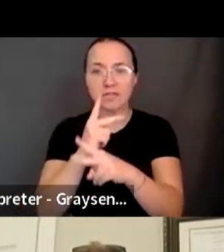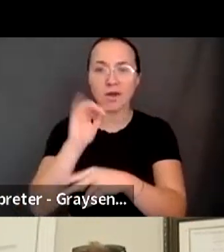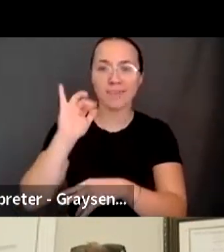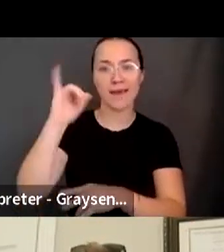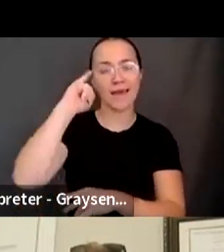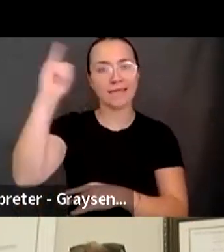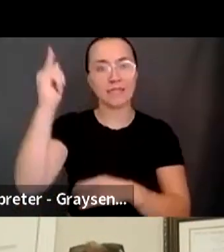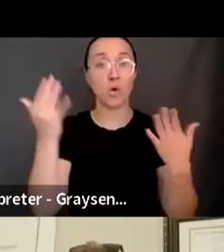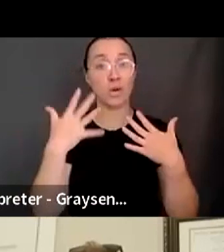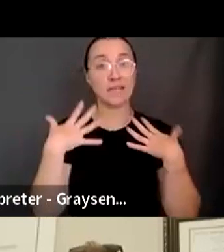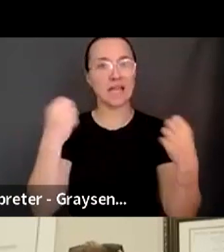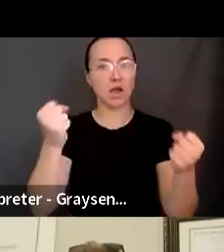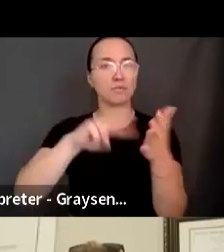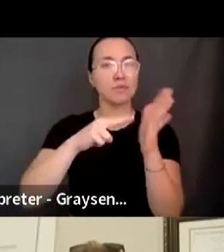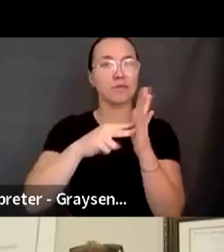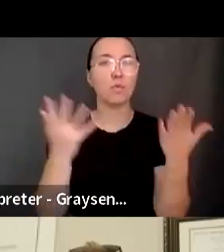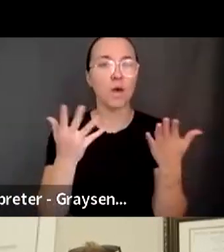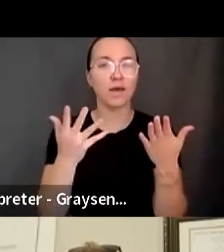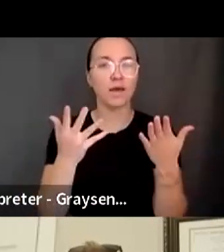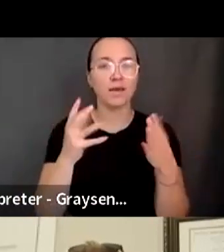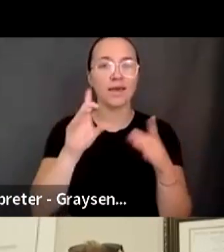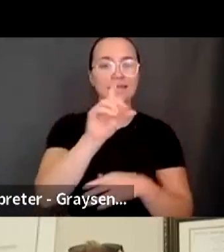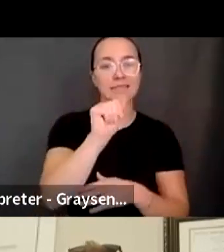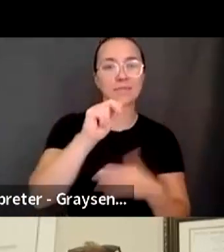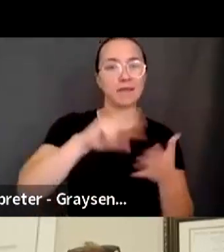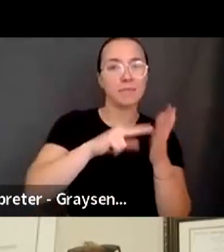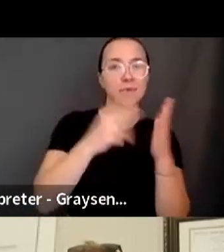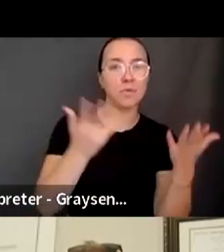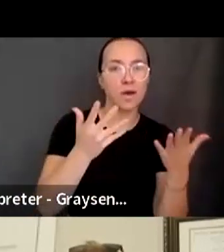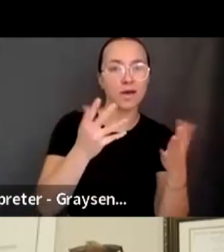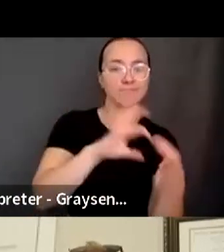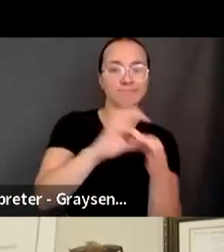and how do they relate to each other.